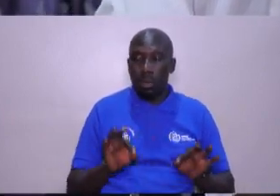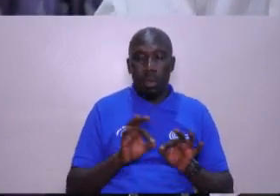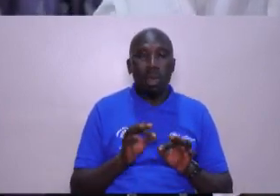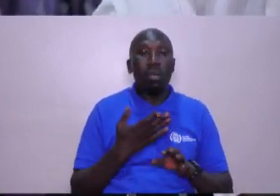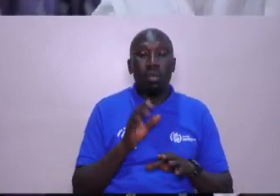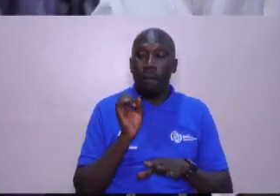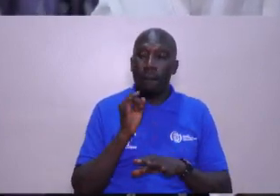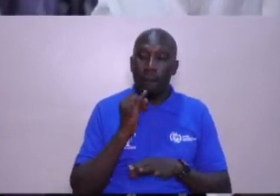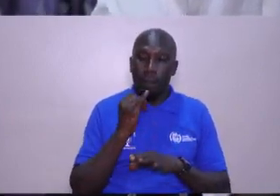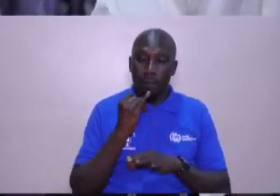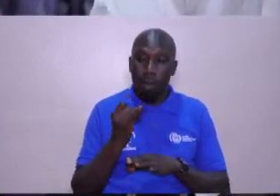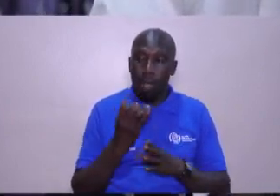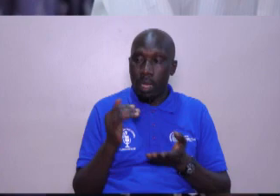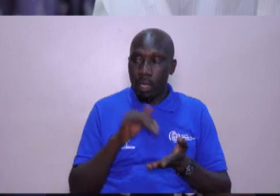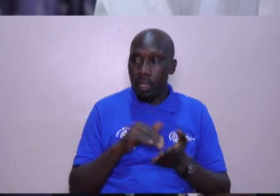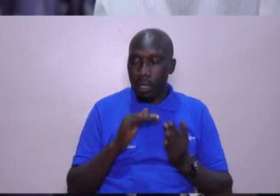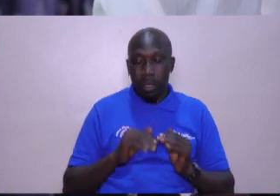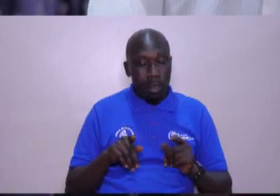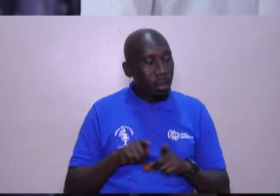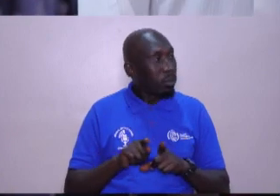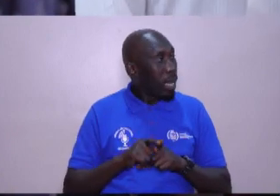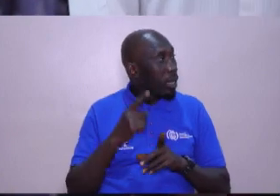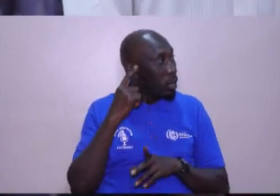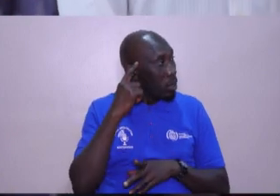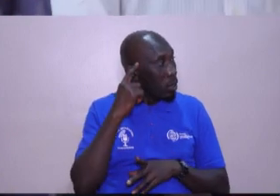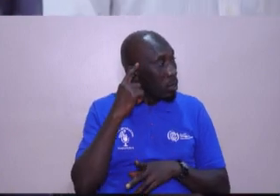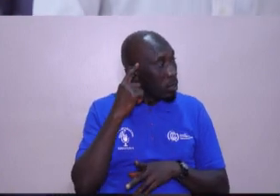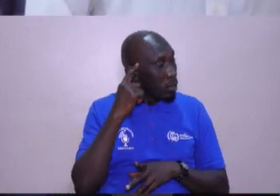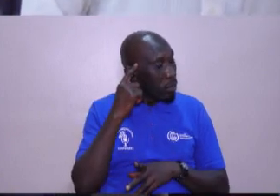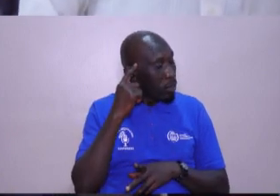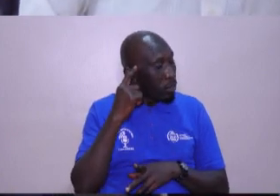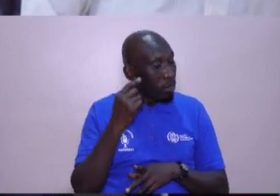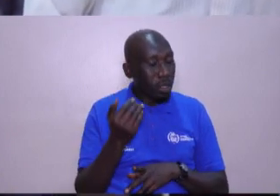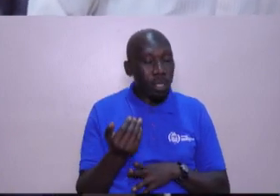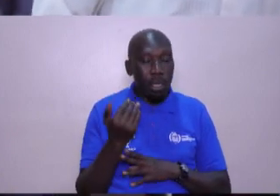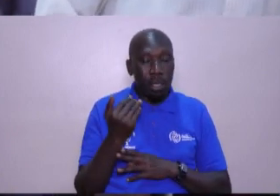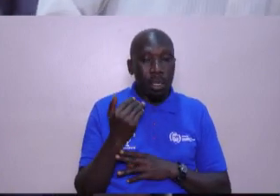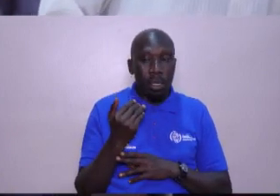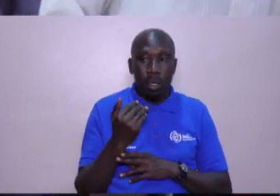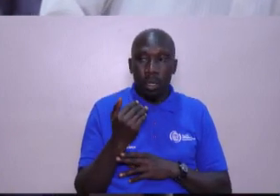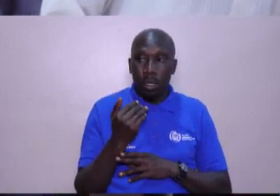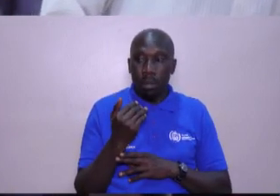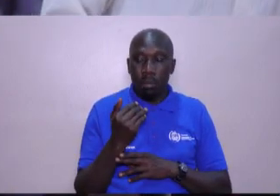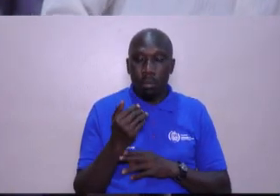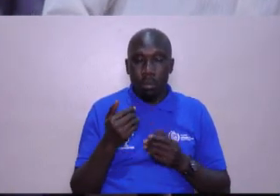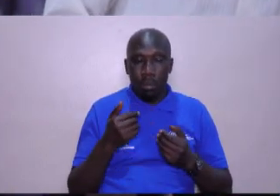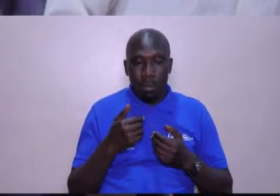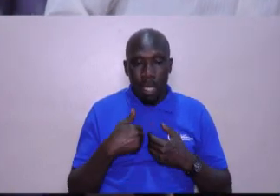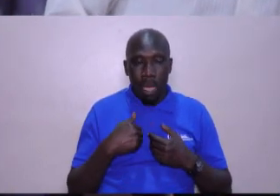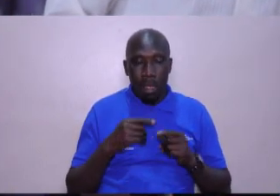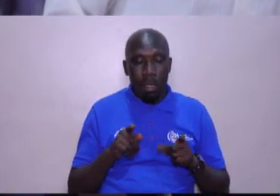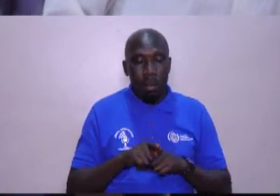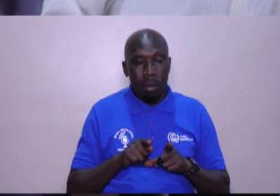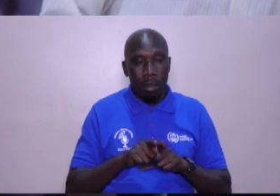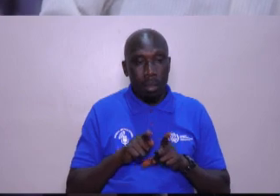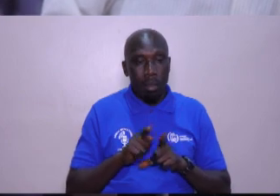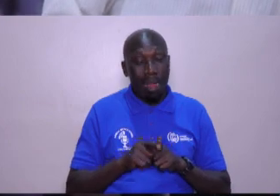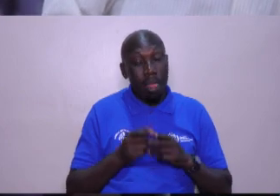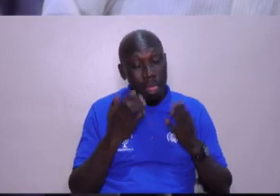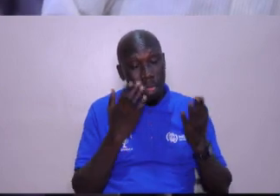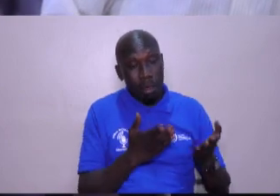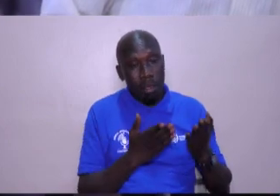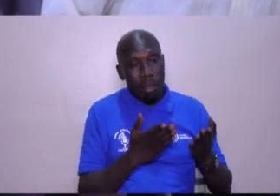again. I thought from yesterday I've been nailing this. That